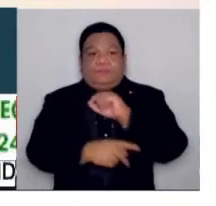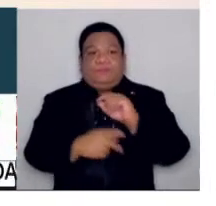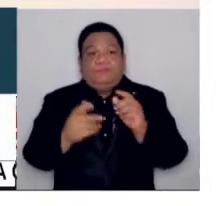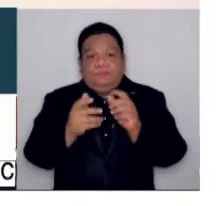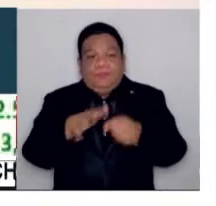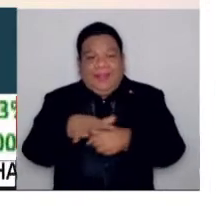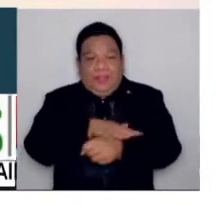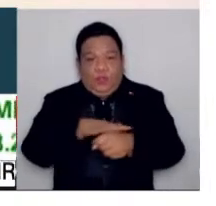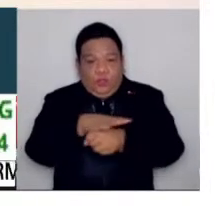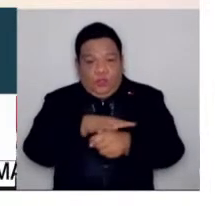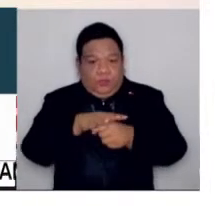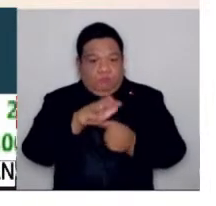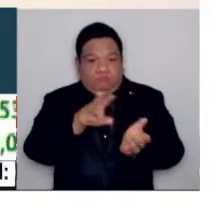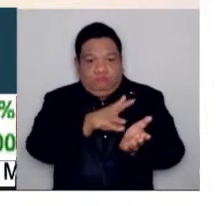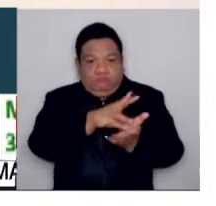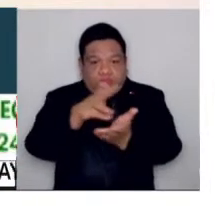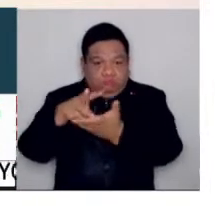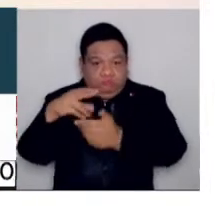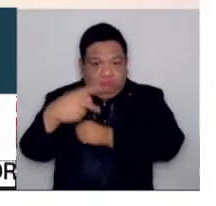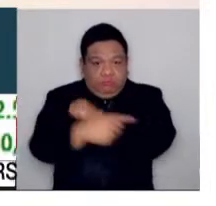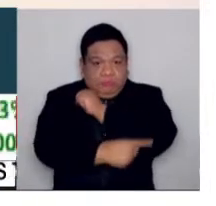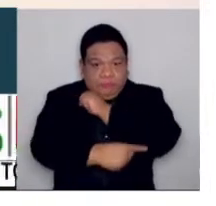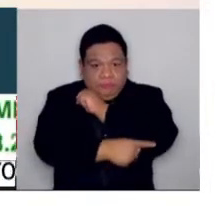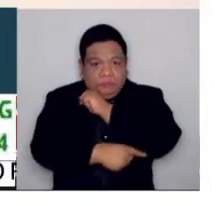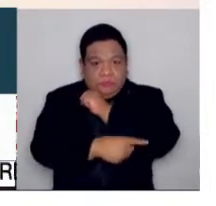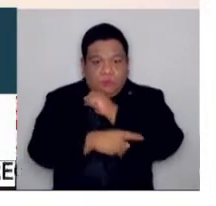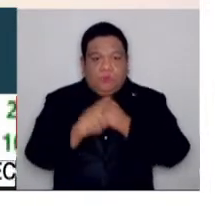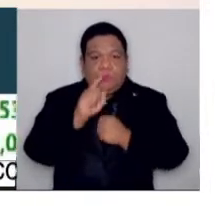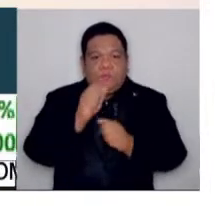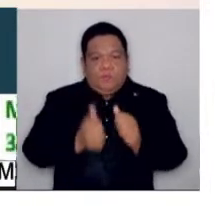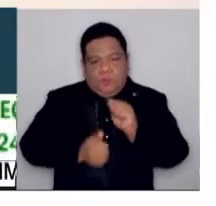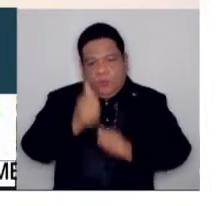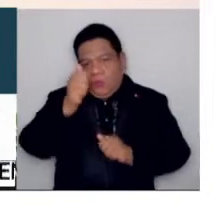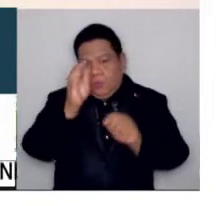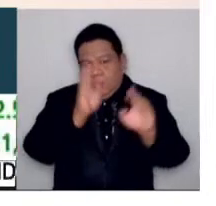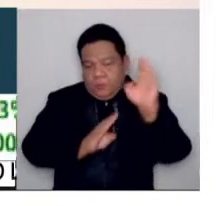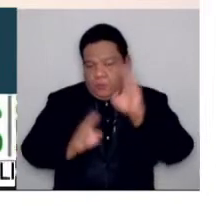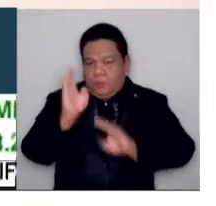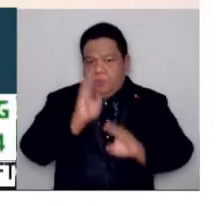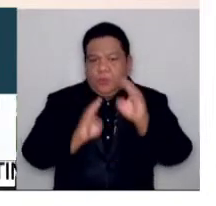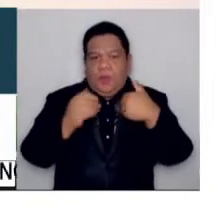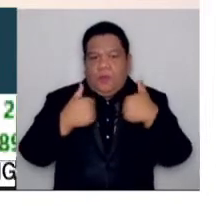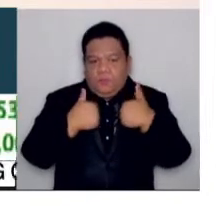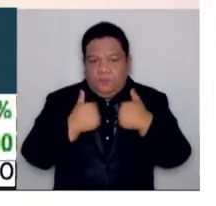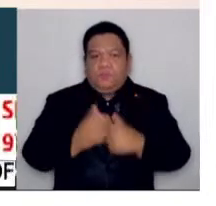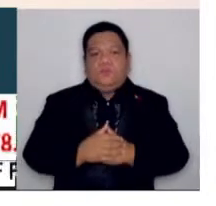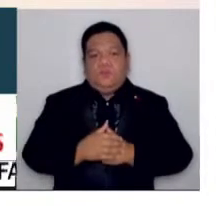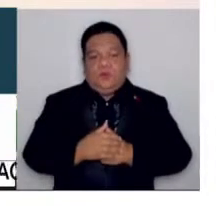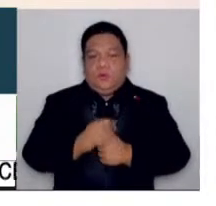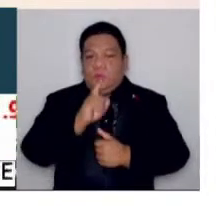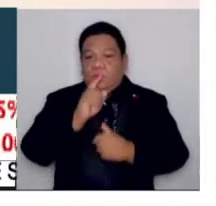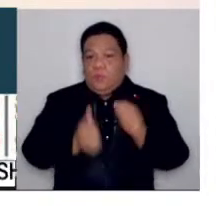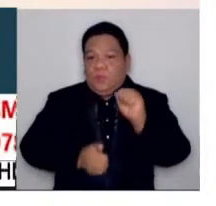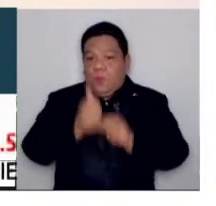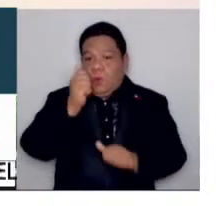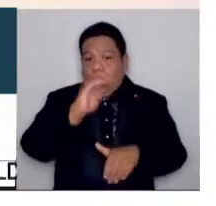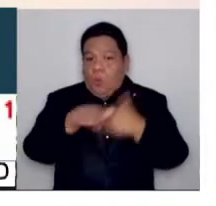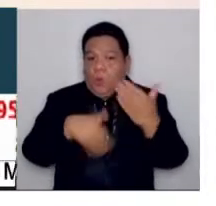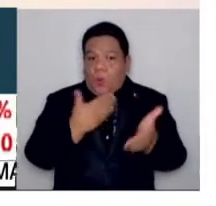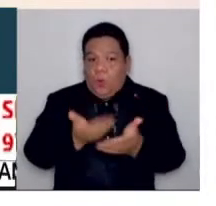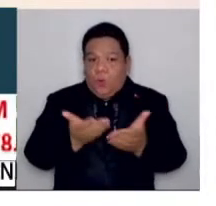mga this is where our bigger problem lies, no? Mm-hmm. And that is why lahat halos ng mga